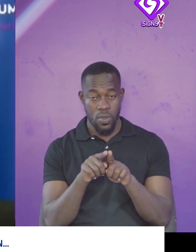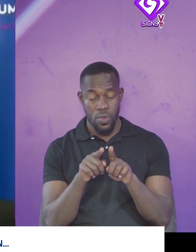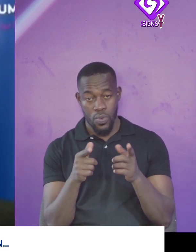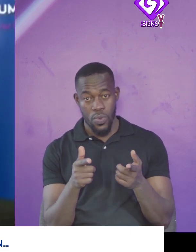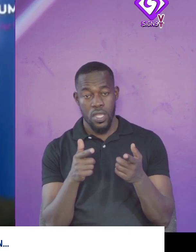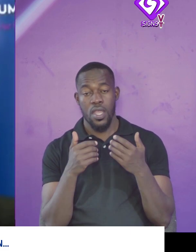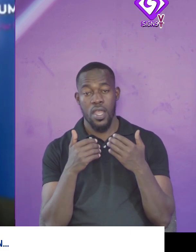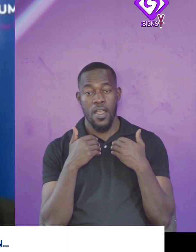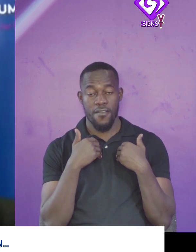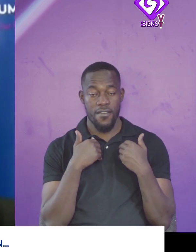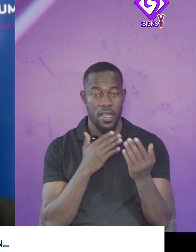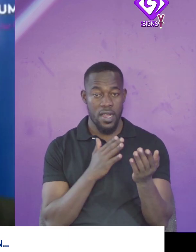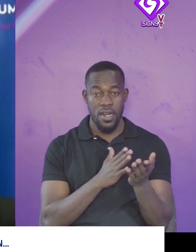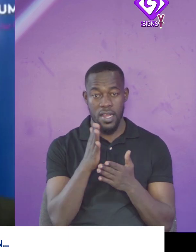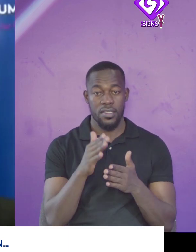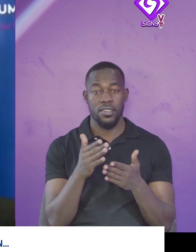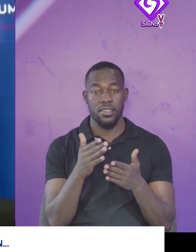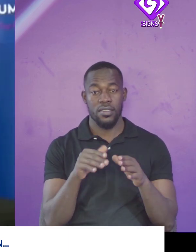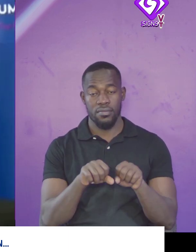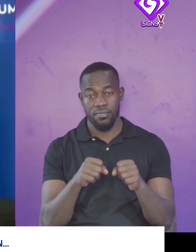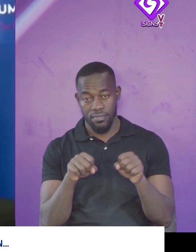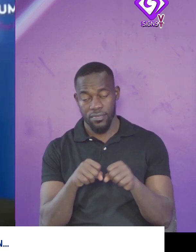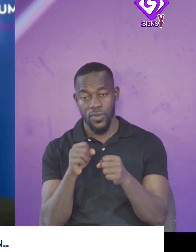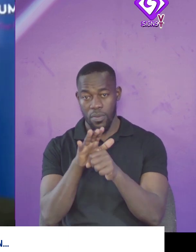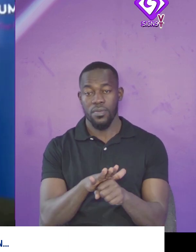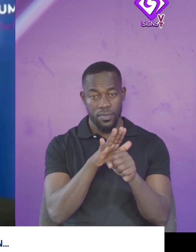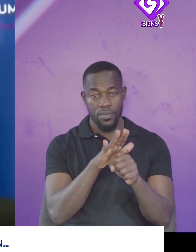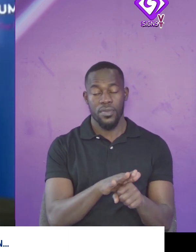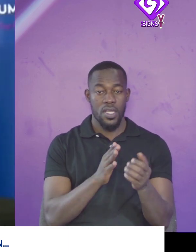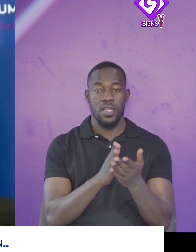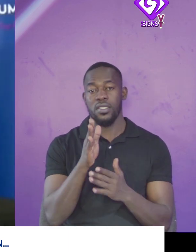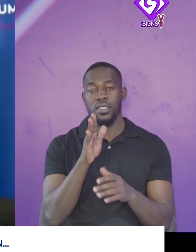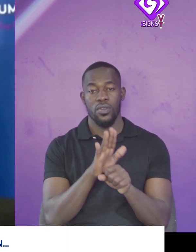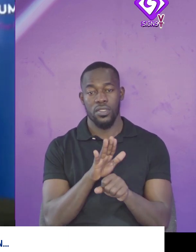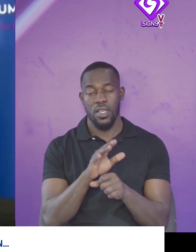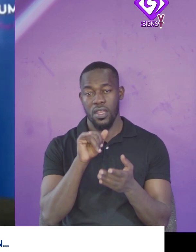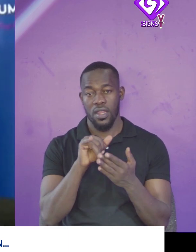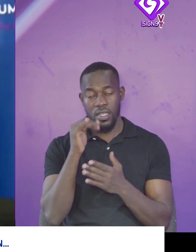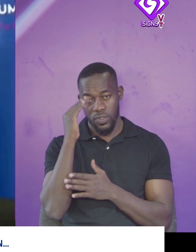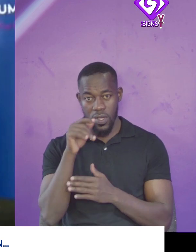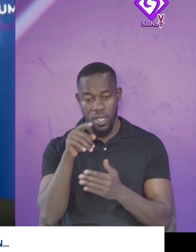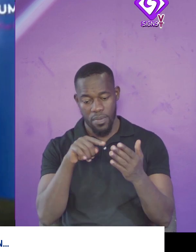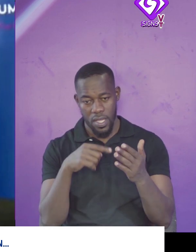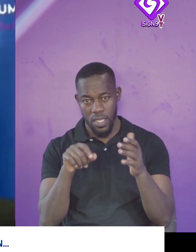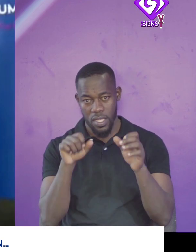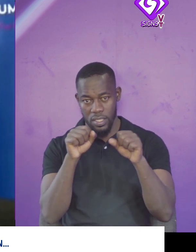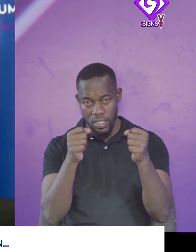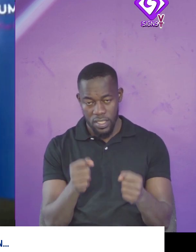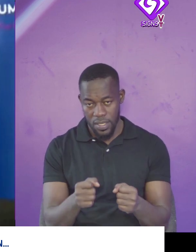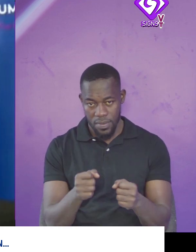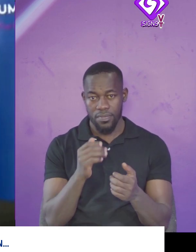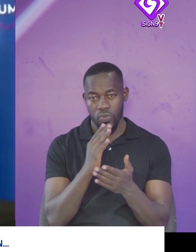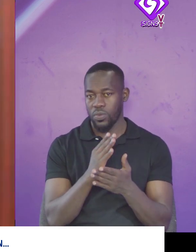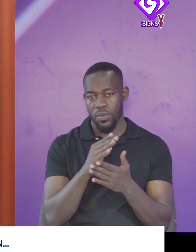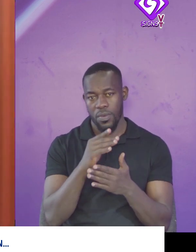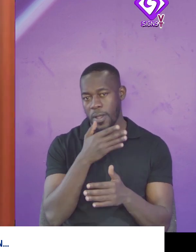being violated. Next time you are out, your rights are being violated. That is why the marking system actually should be defending the rights